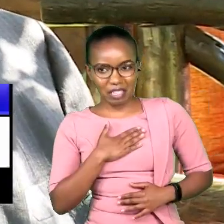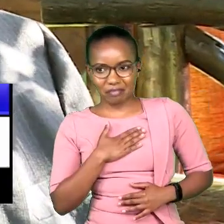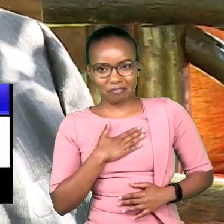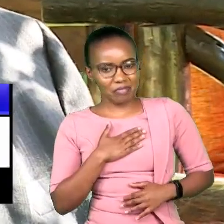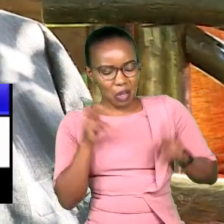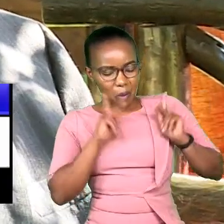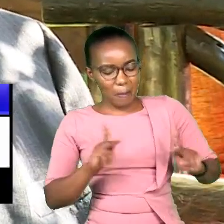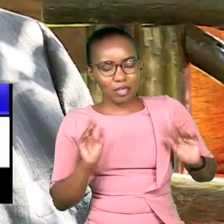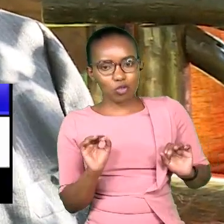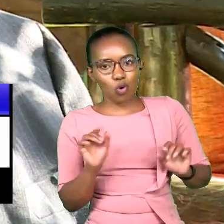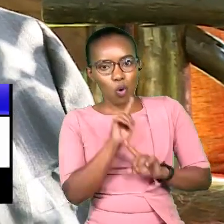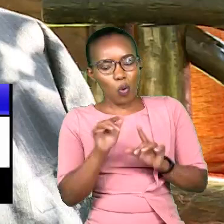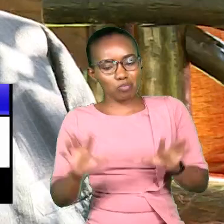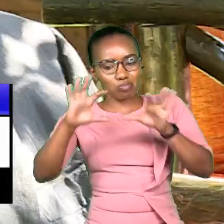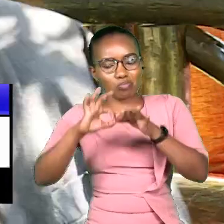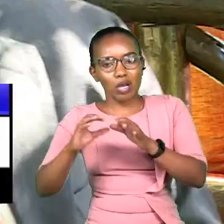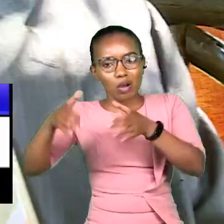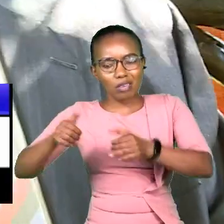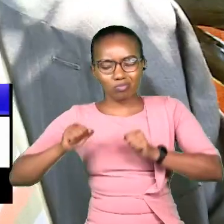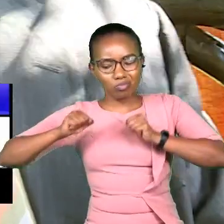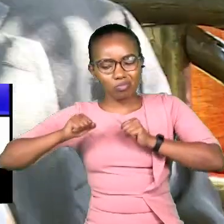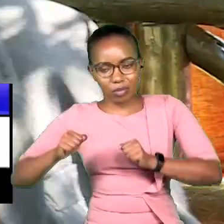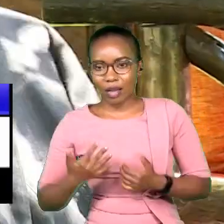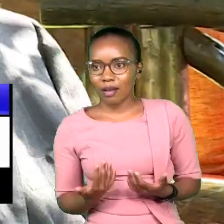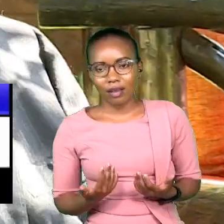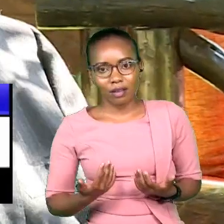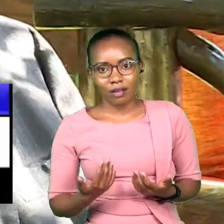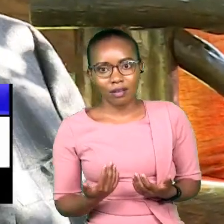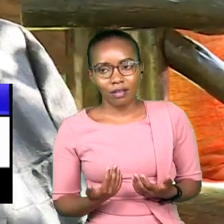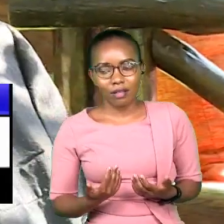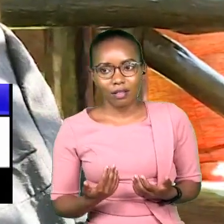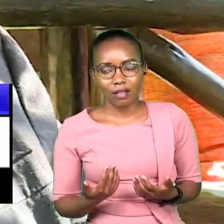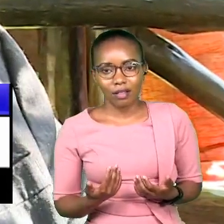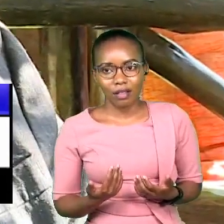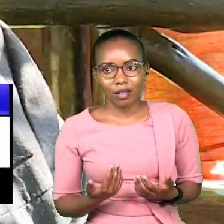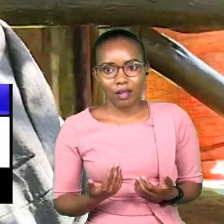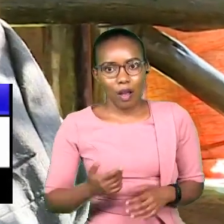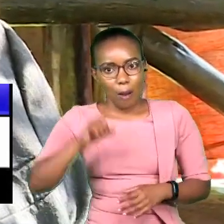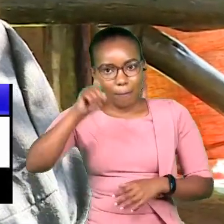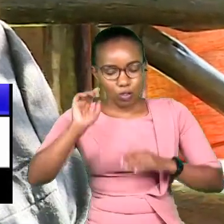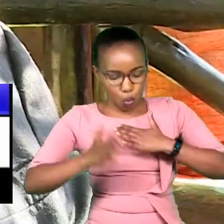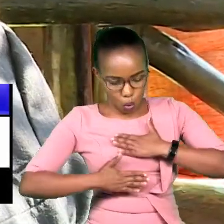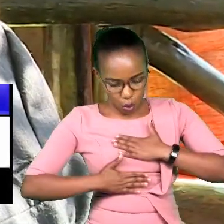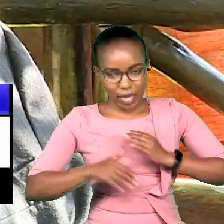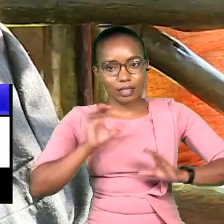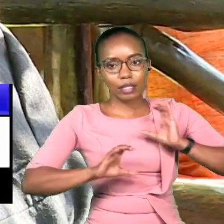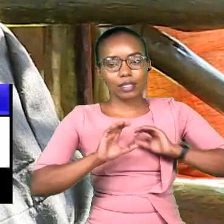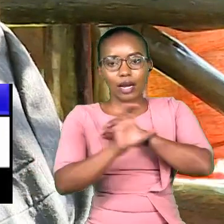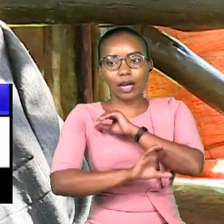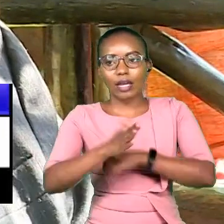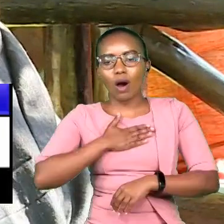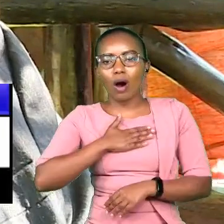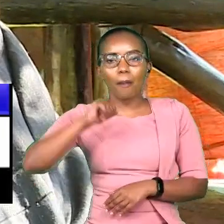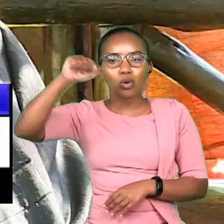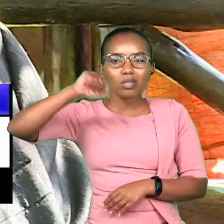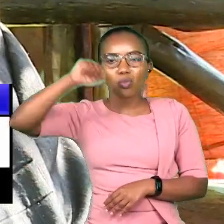at peace going that direction. And of course, we have to really honor the citizens of this country and not play